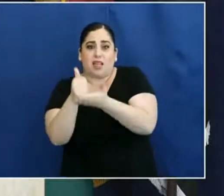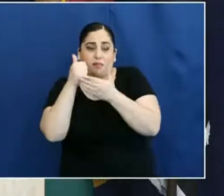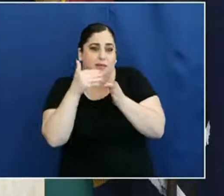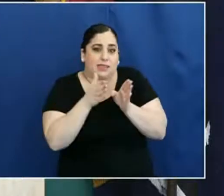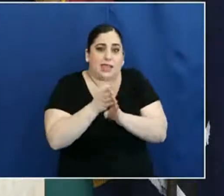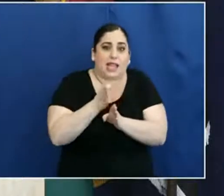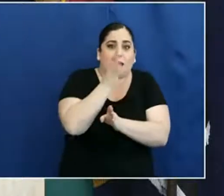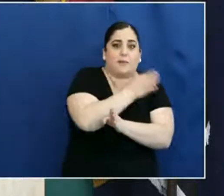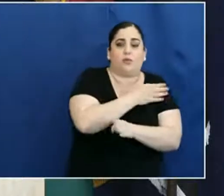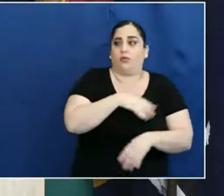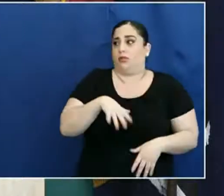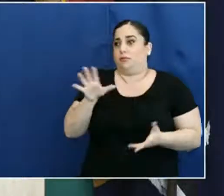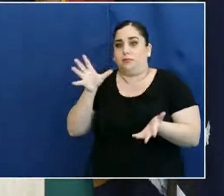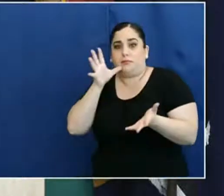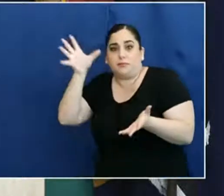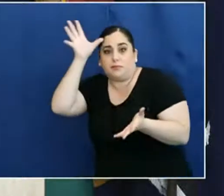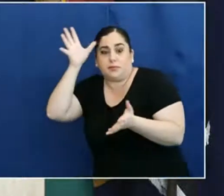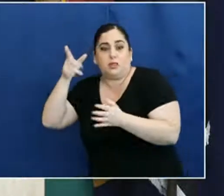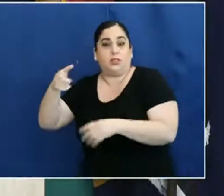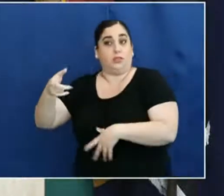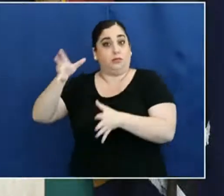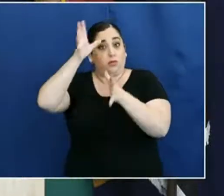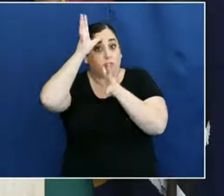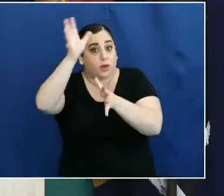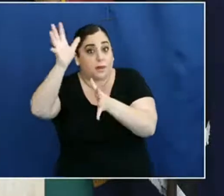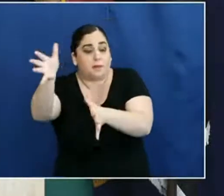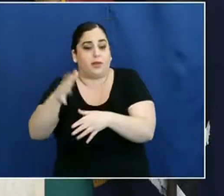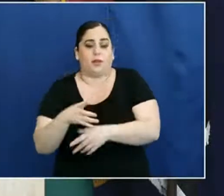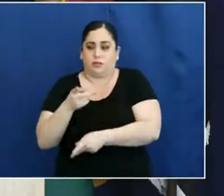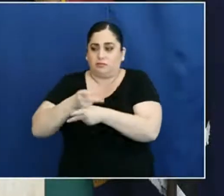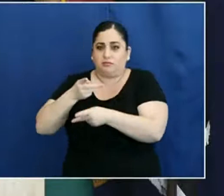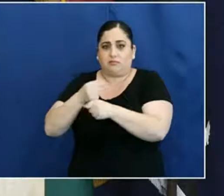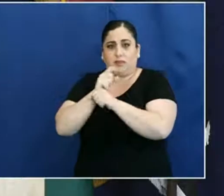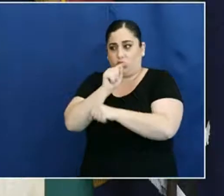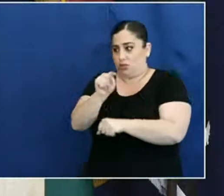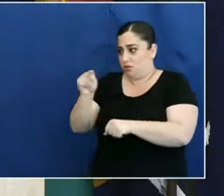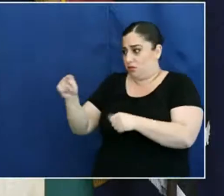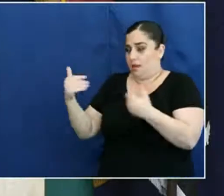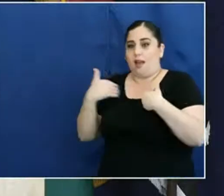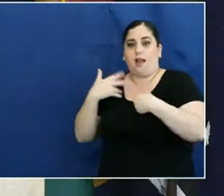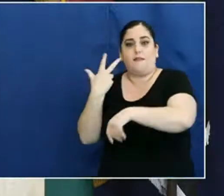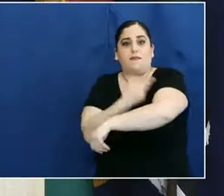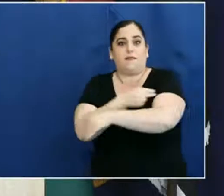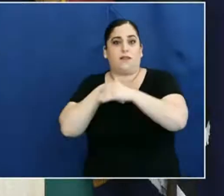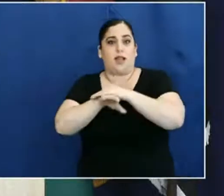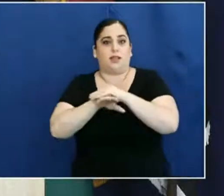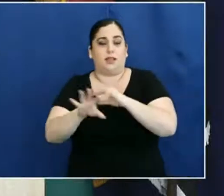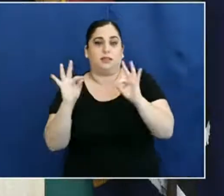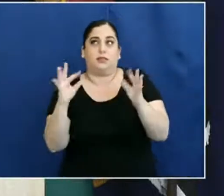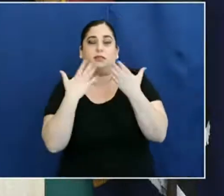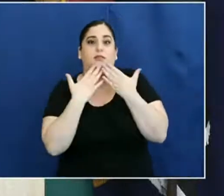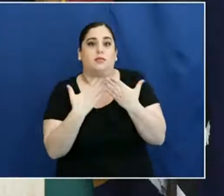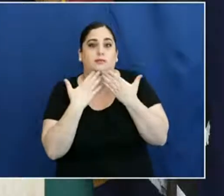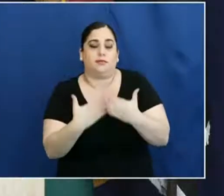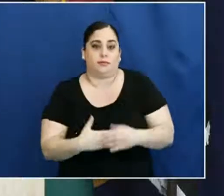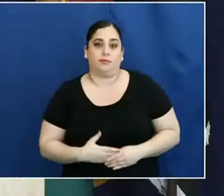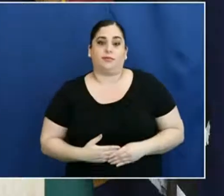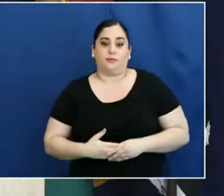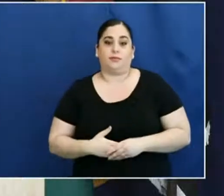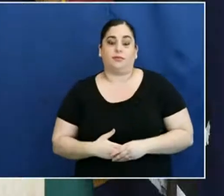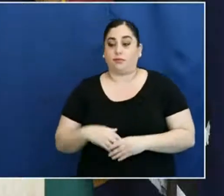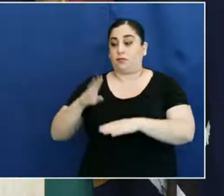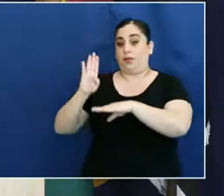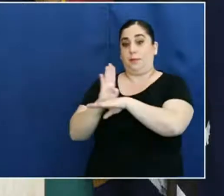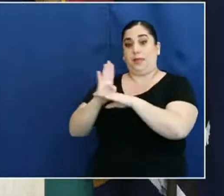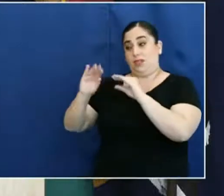appointment. To every community organization on the ground helping to schedule appointments for the most vulnerable, to the business organizations who